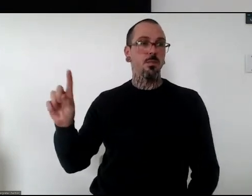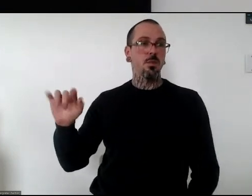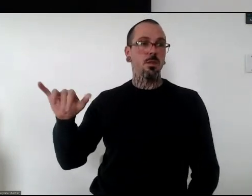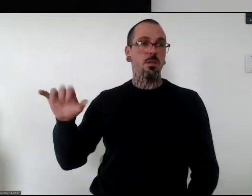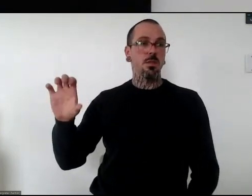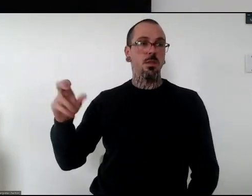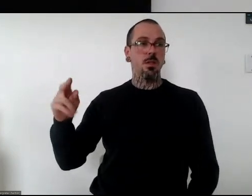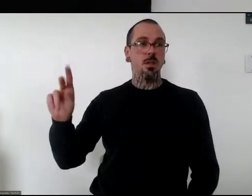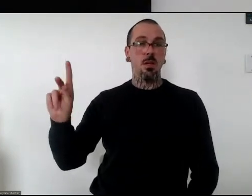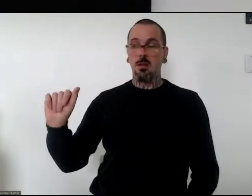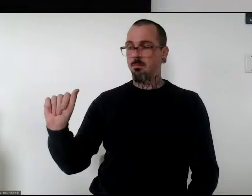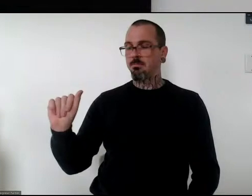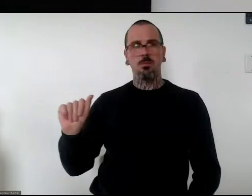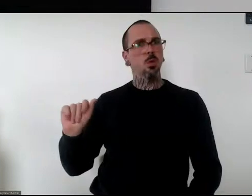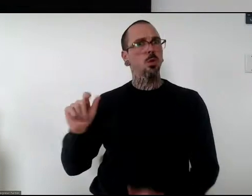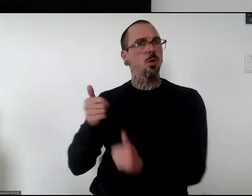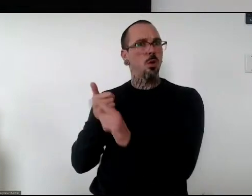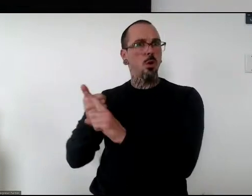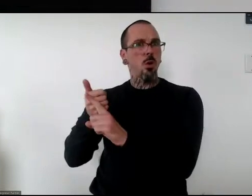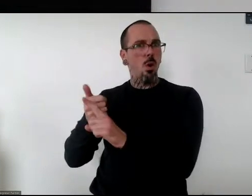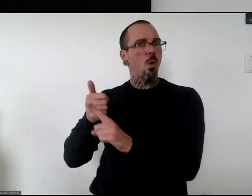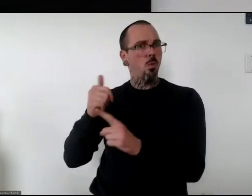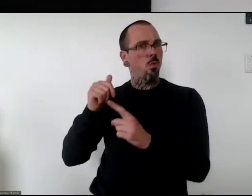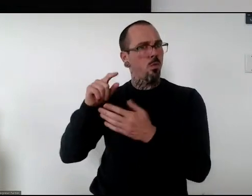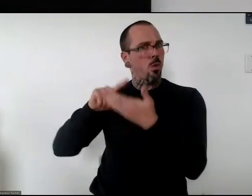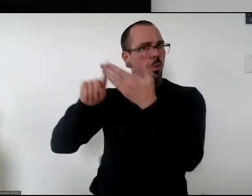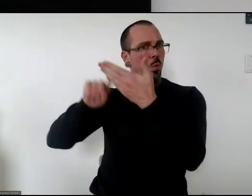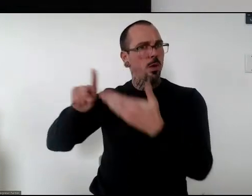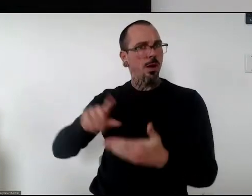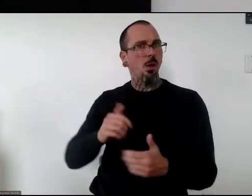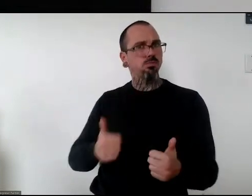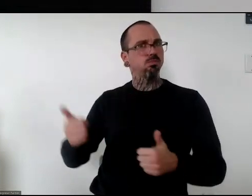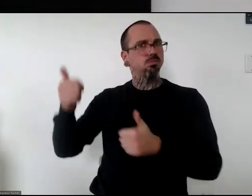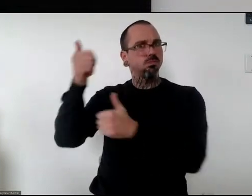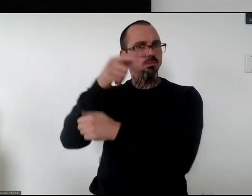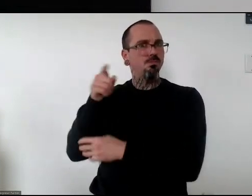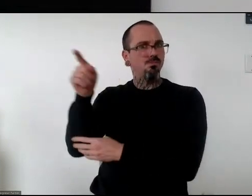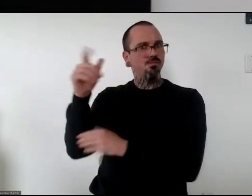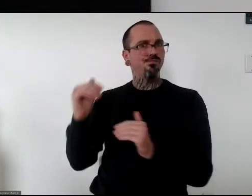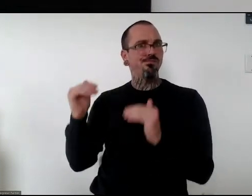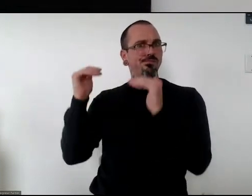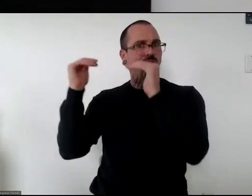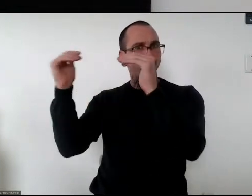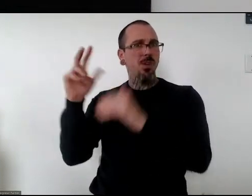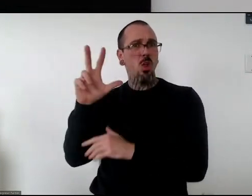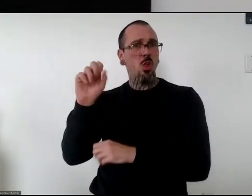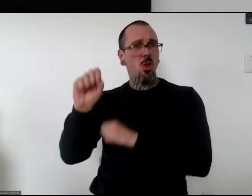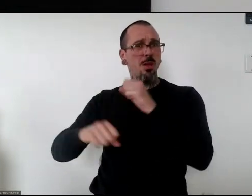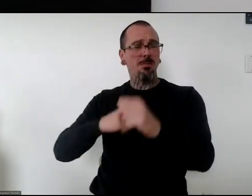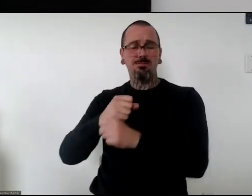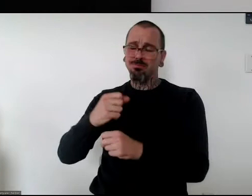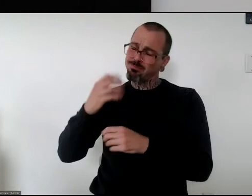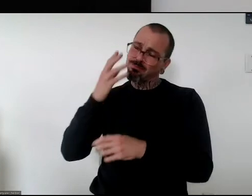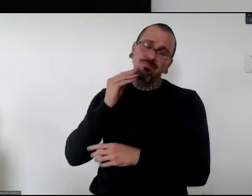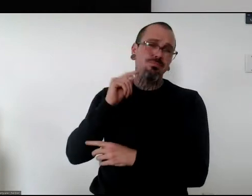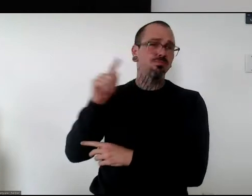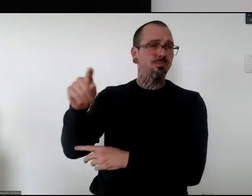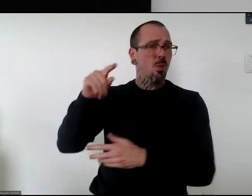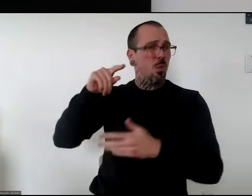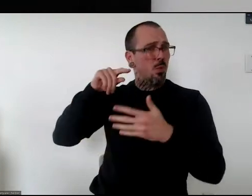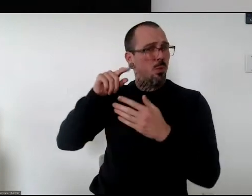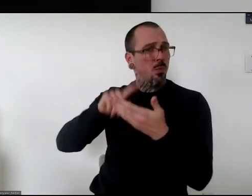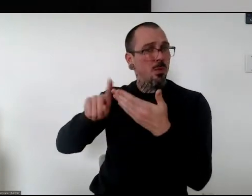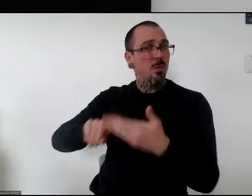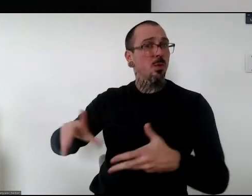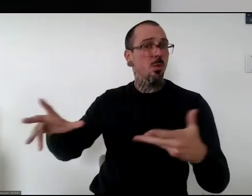violence prevention advocate with more than 30 years of experience. Martha has carried out a number of research projects for